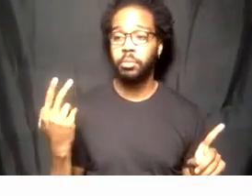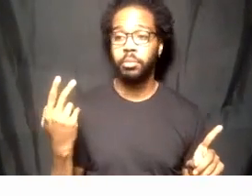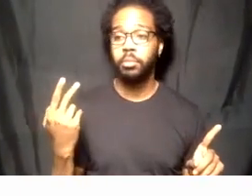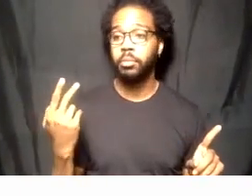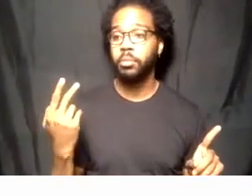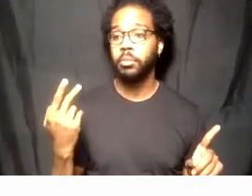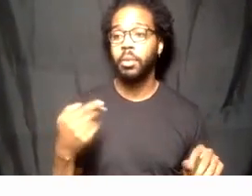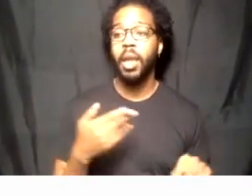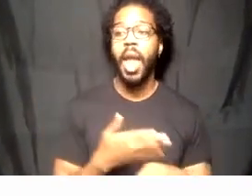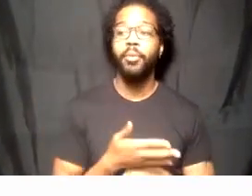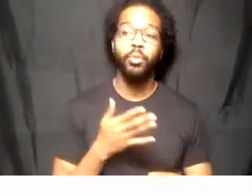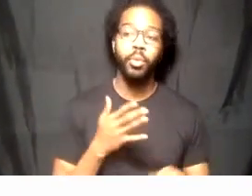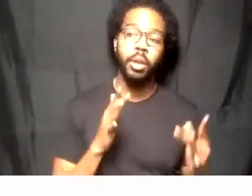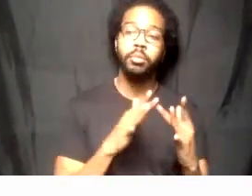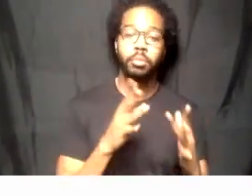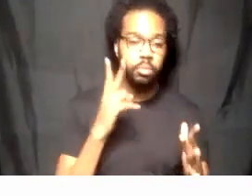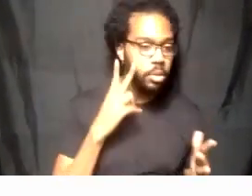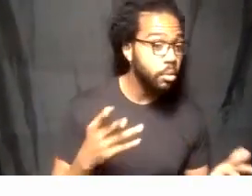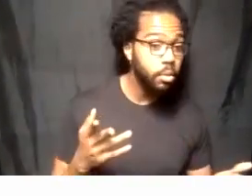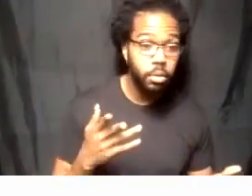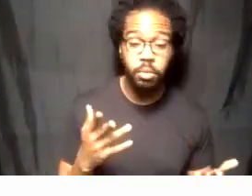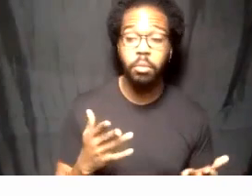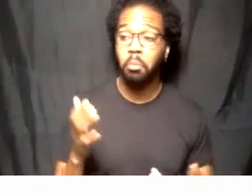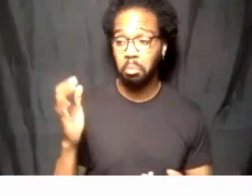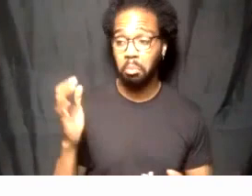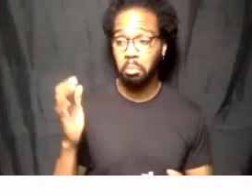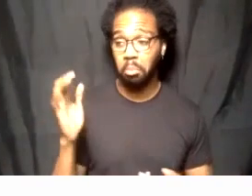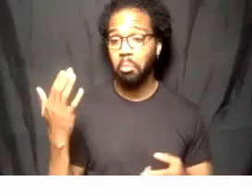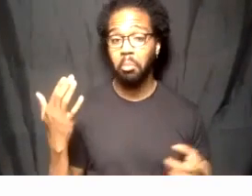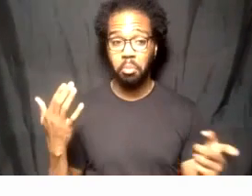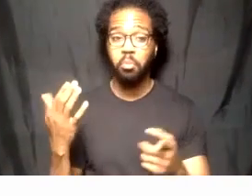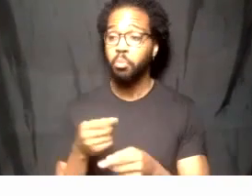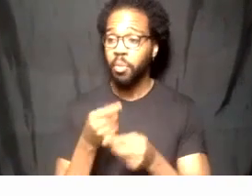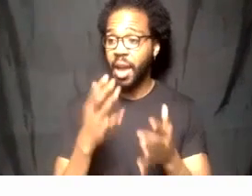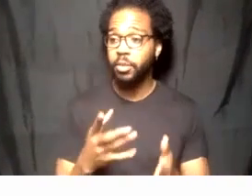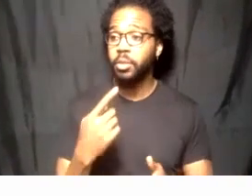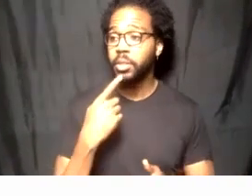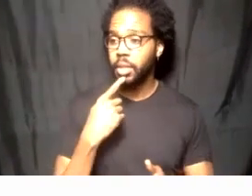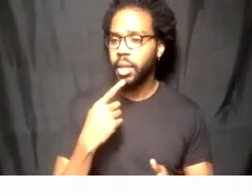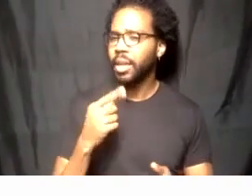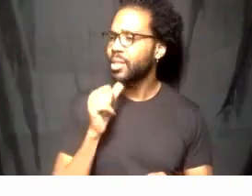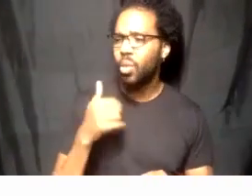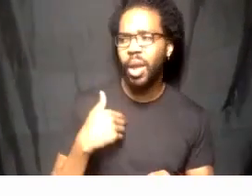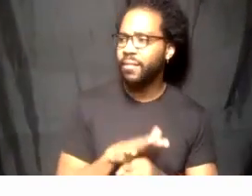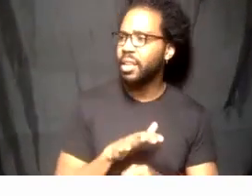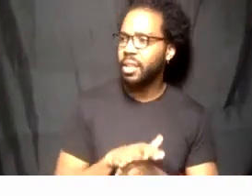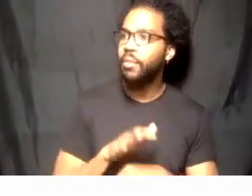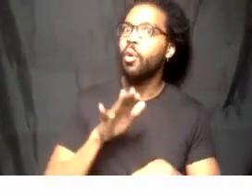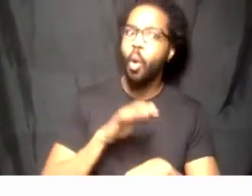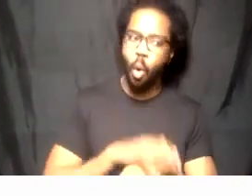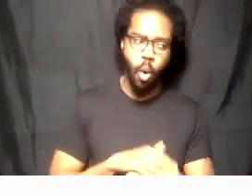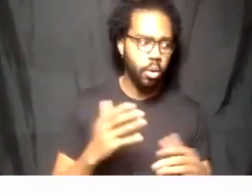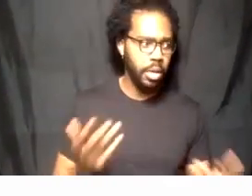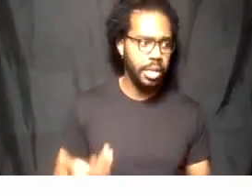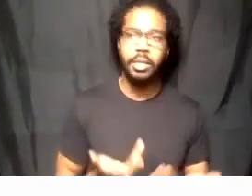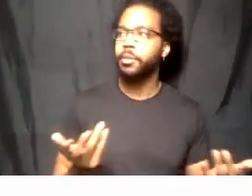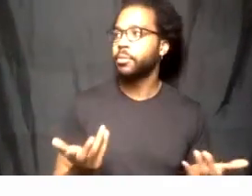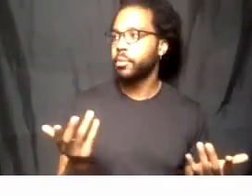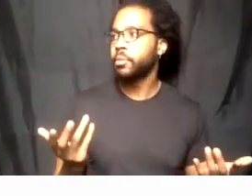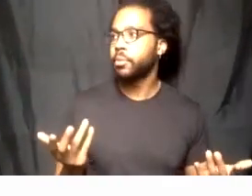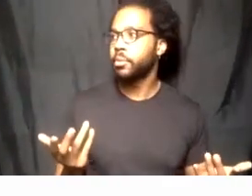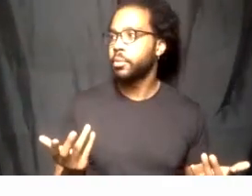up to look into it, has been that a provider is expressing concern that they don't have enough on hand for what their needs will